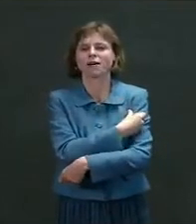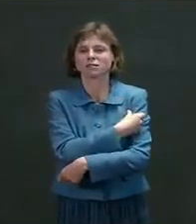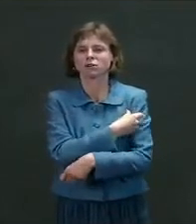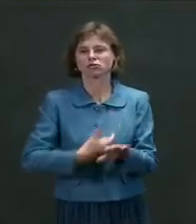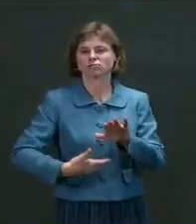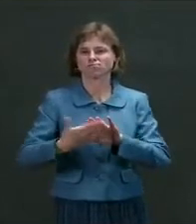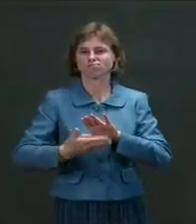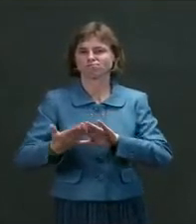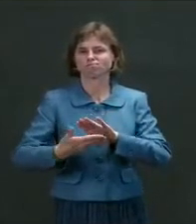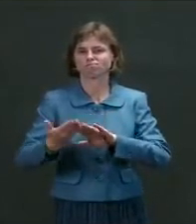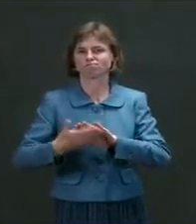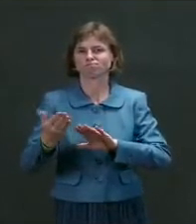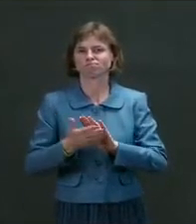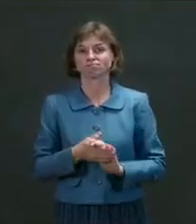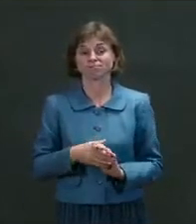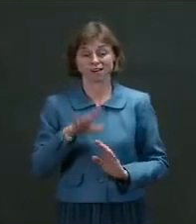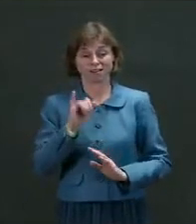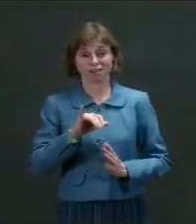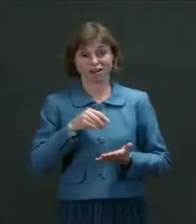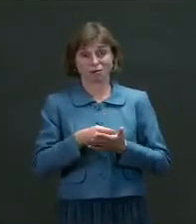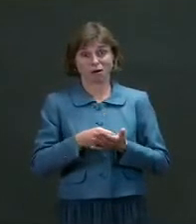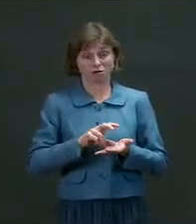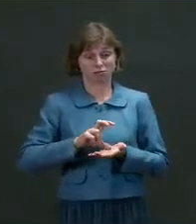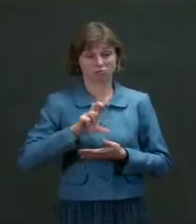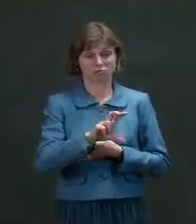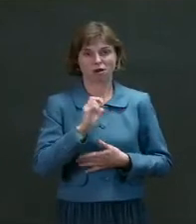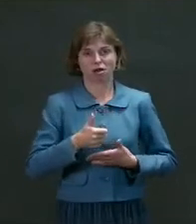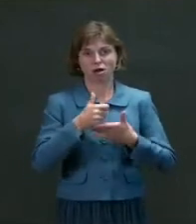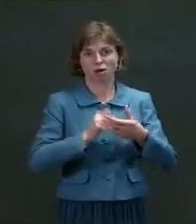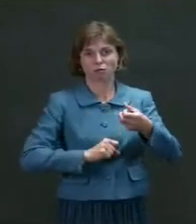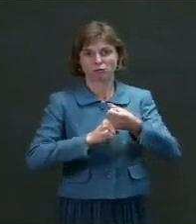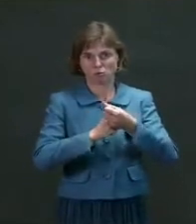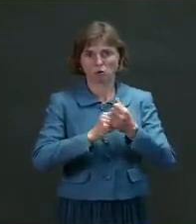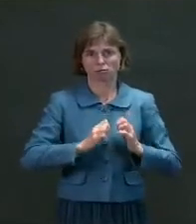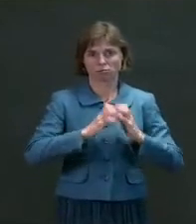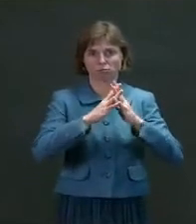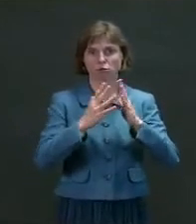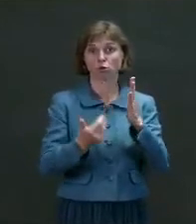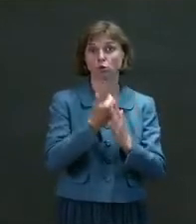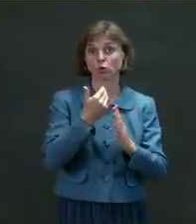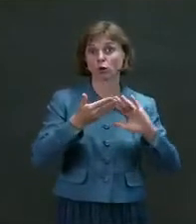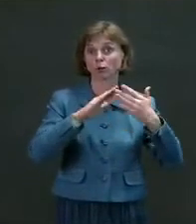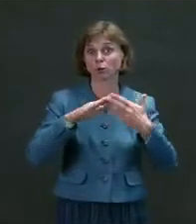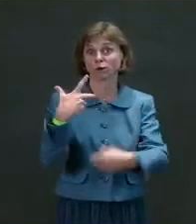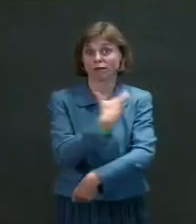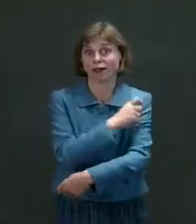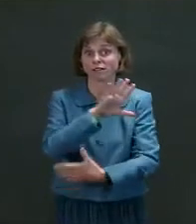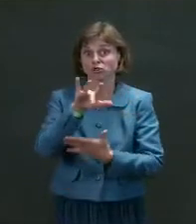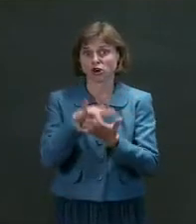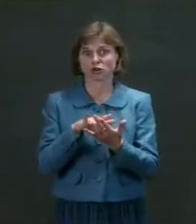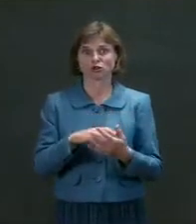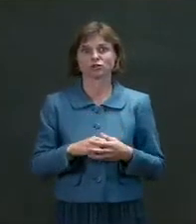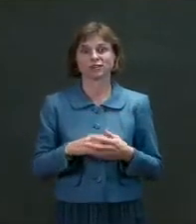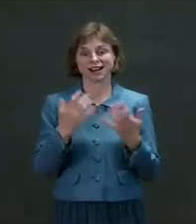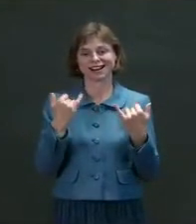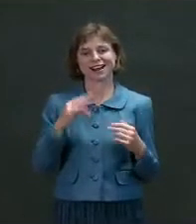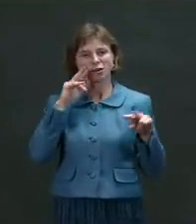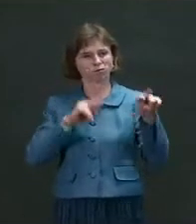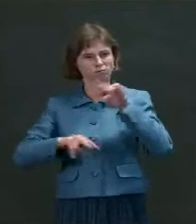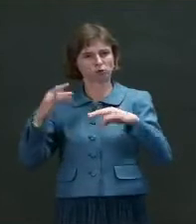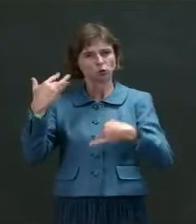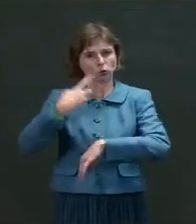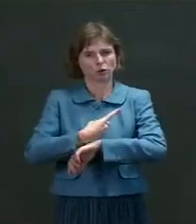can help support building new community vaccination centers, just like this one. Here's a look at the site you're going to see today. There's a